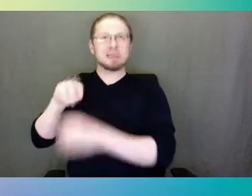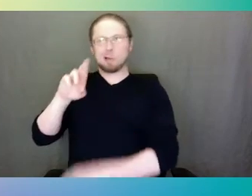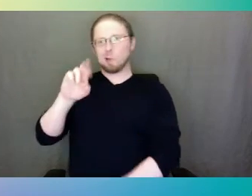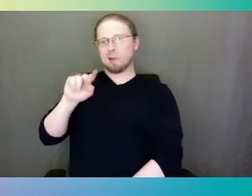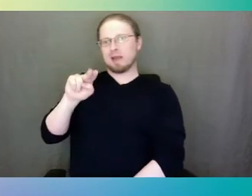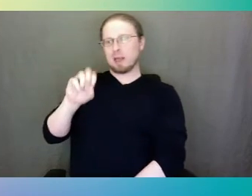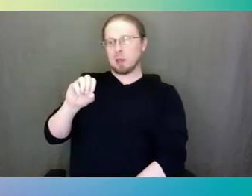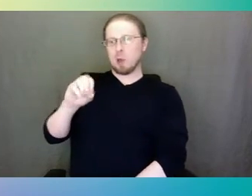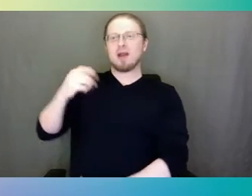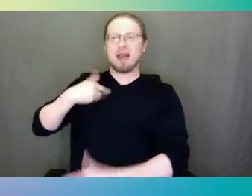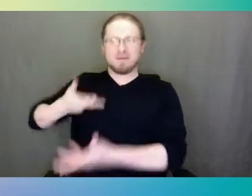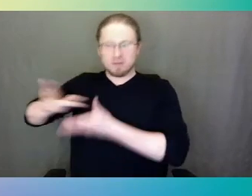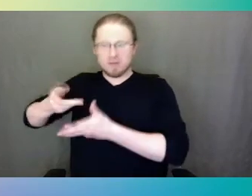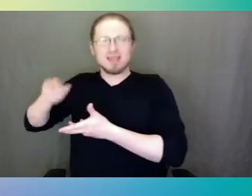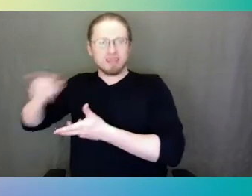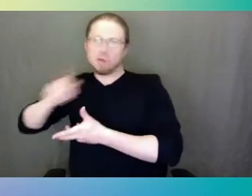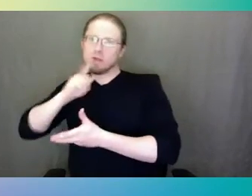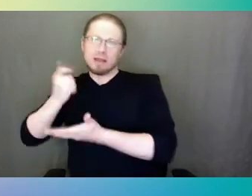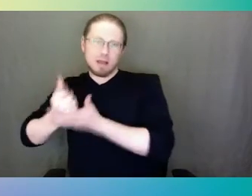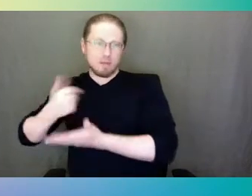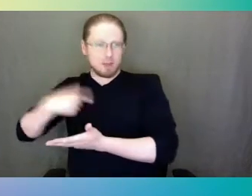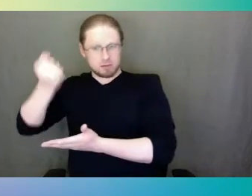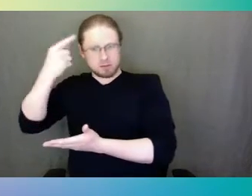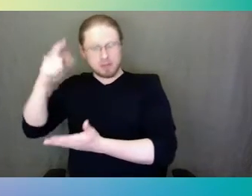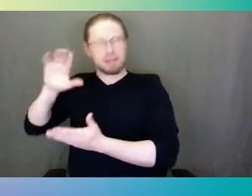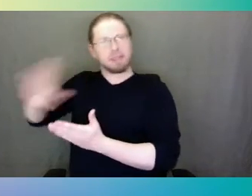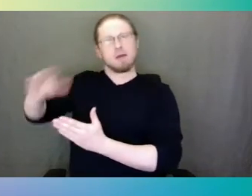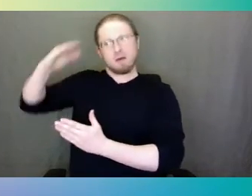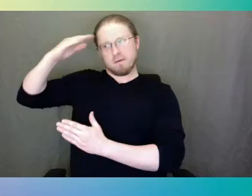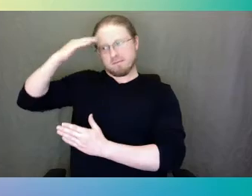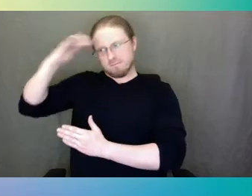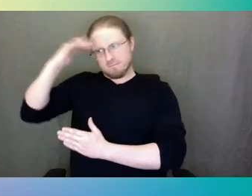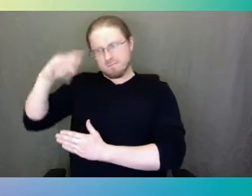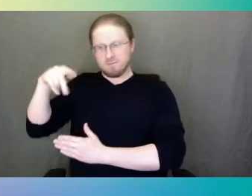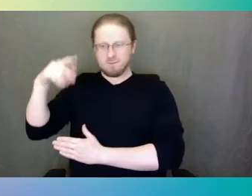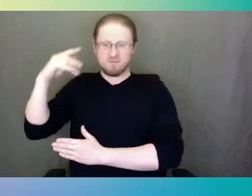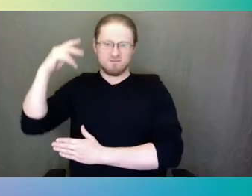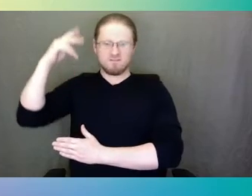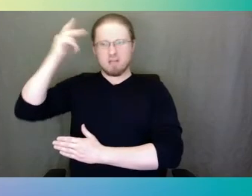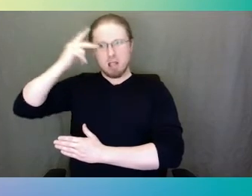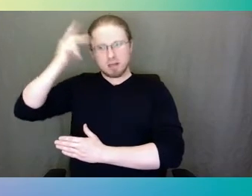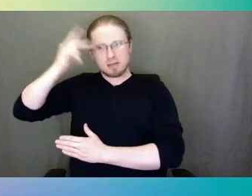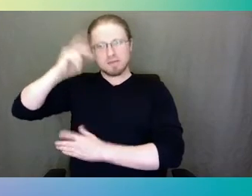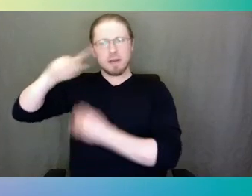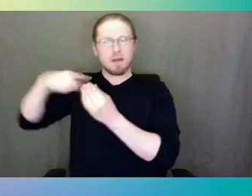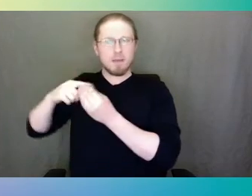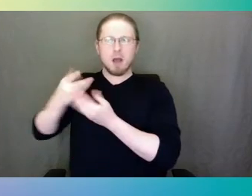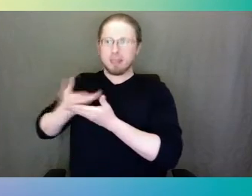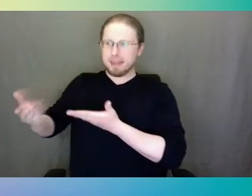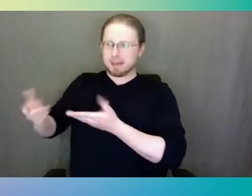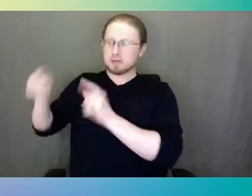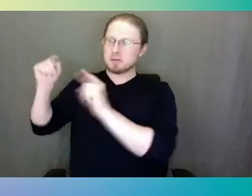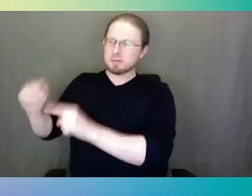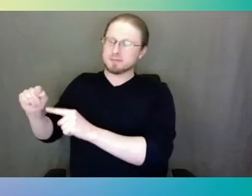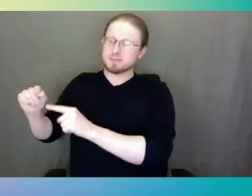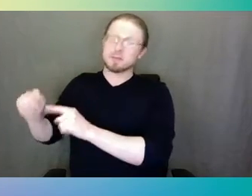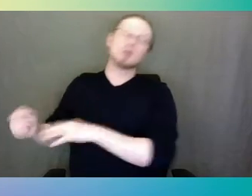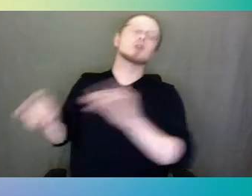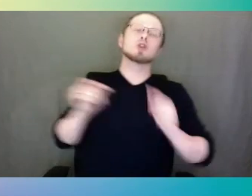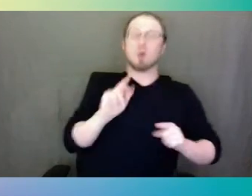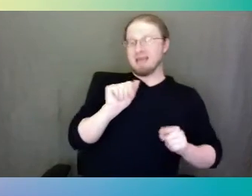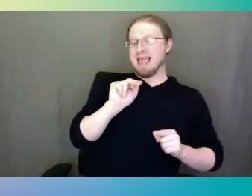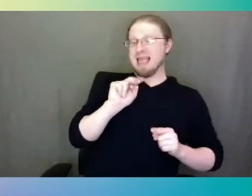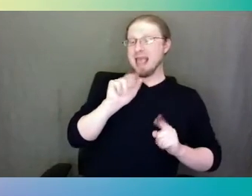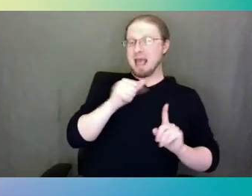very helpful too about their philosophies about thinking about things. So she had every